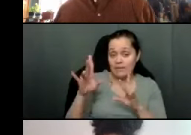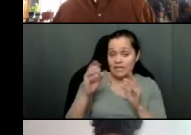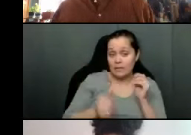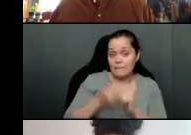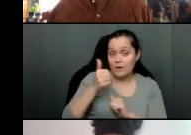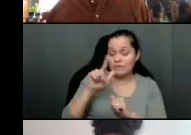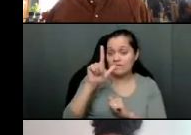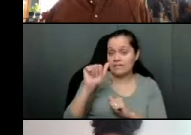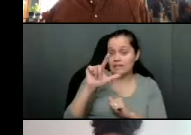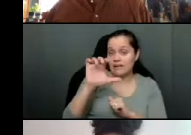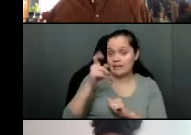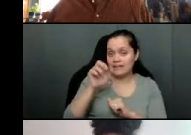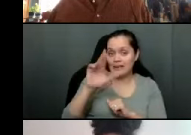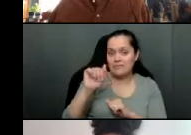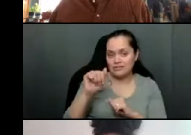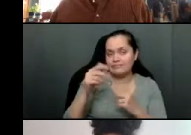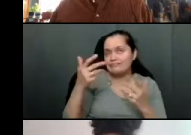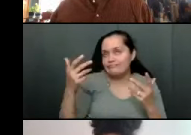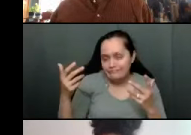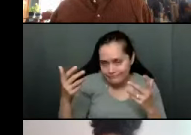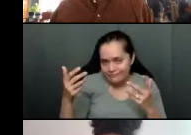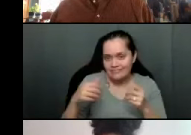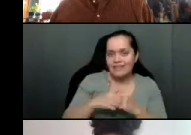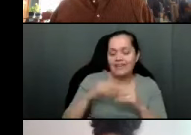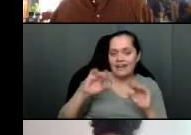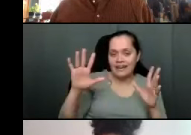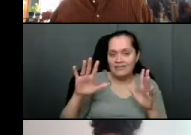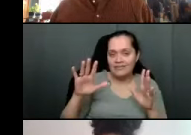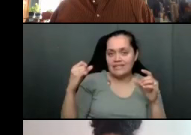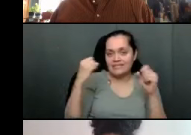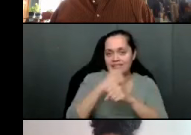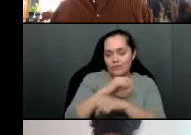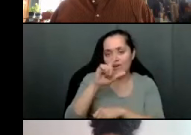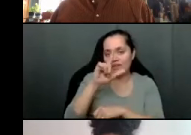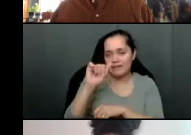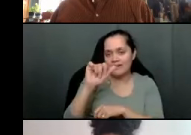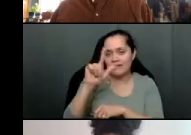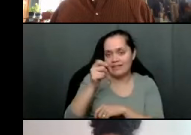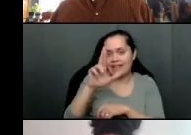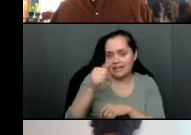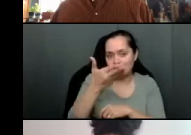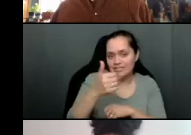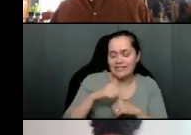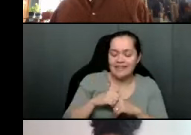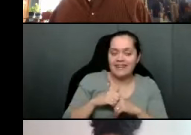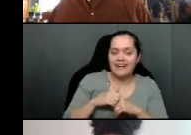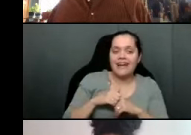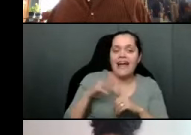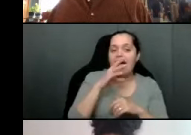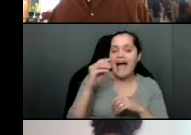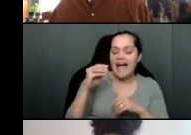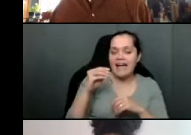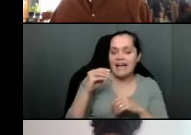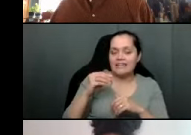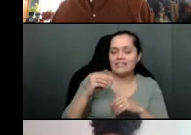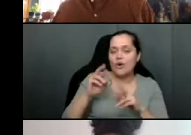the LA Clippers. Undoubtedly, this is a rivalry with the Los Angeles Lakers. Okay, and the